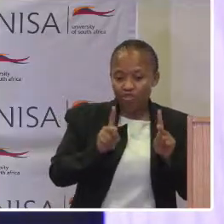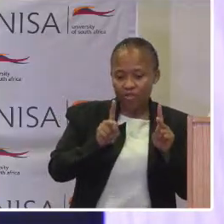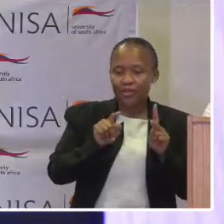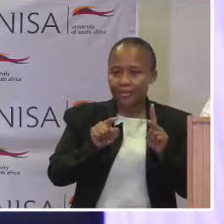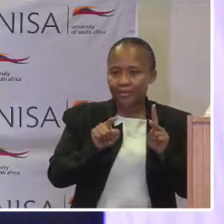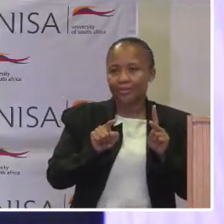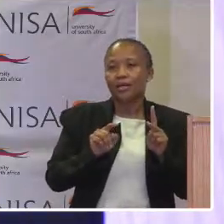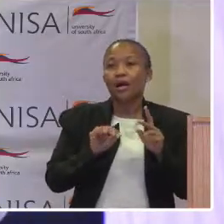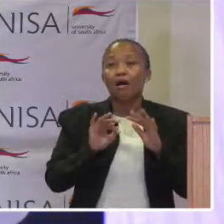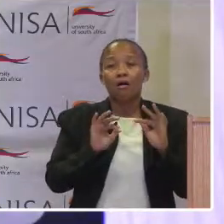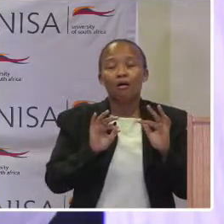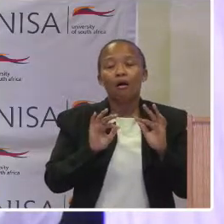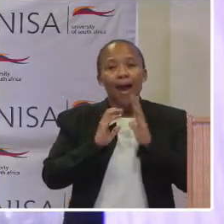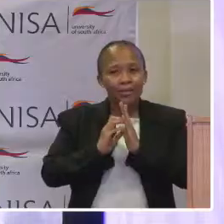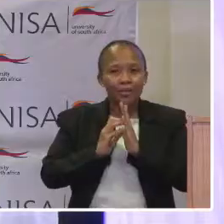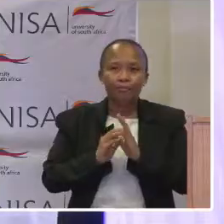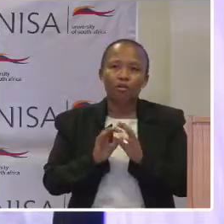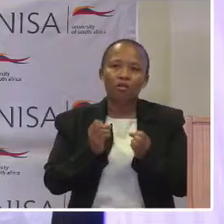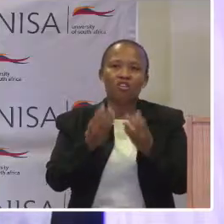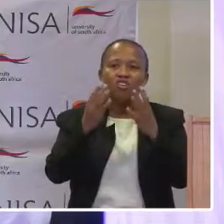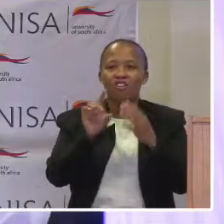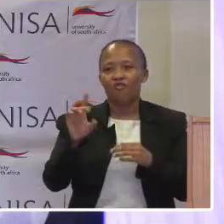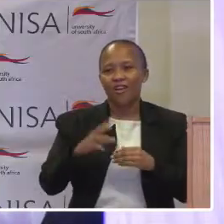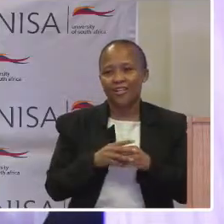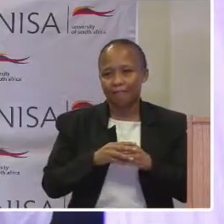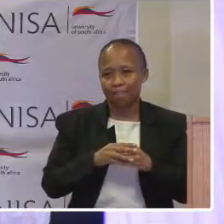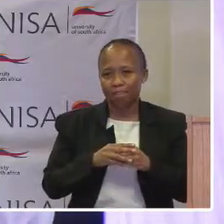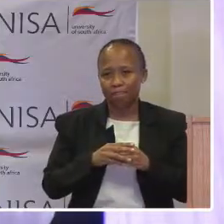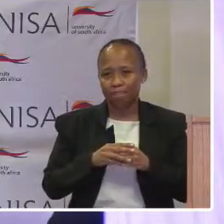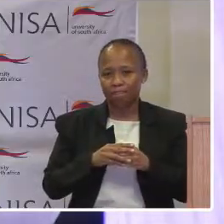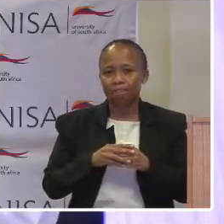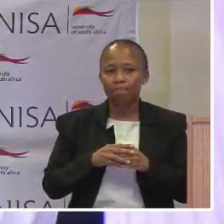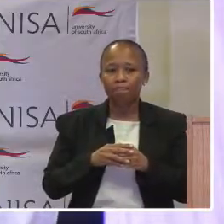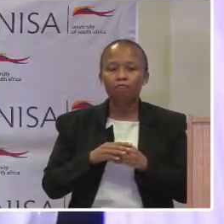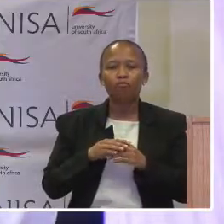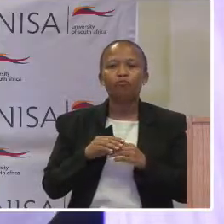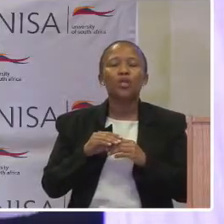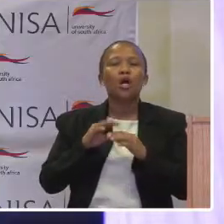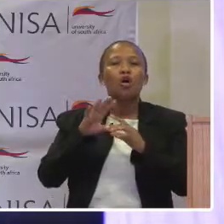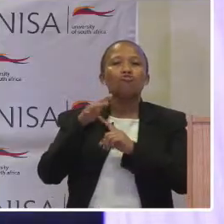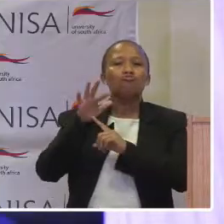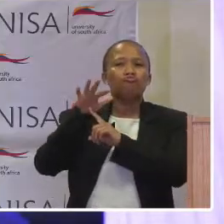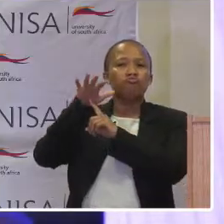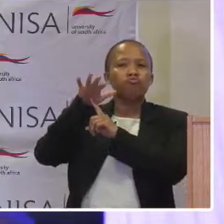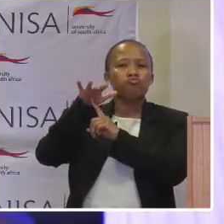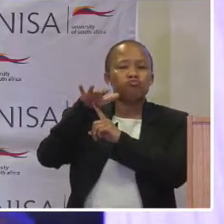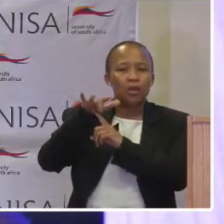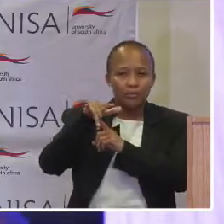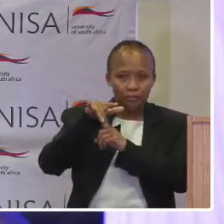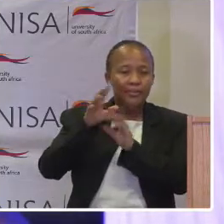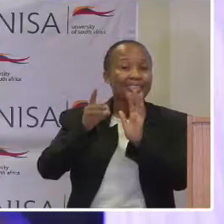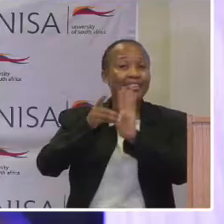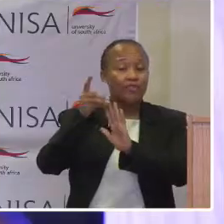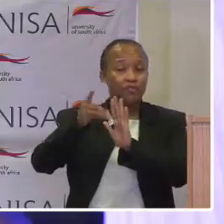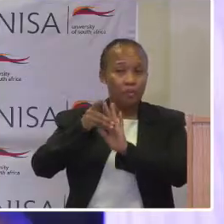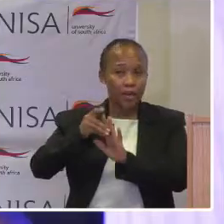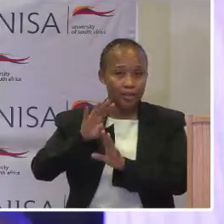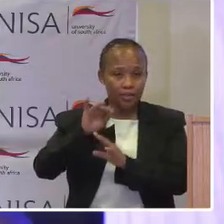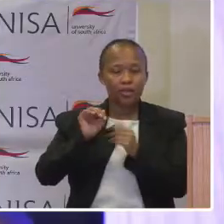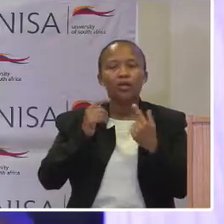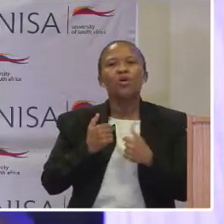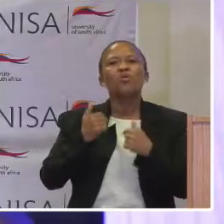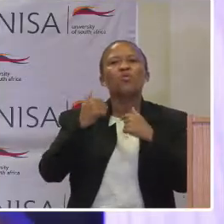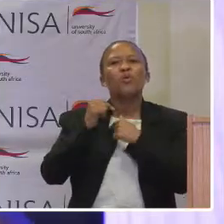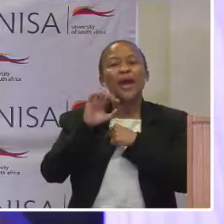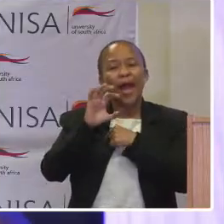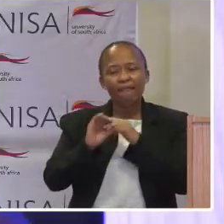For instance, if you look at the development of drones, there is aeronautical engineering involved